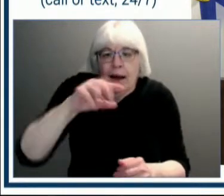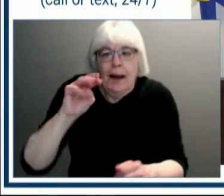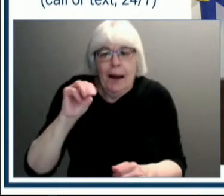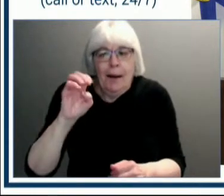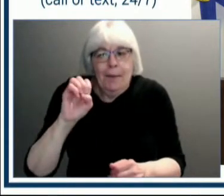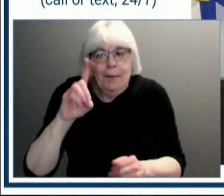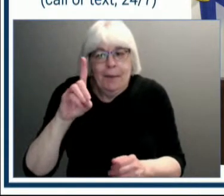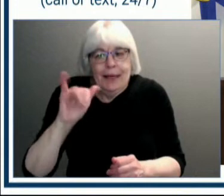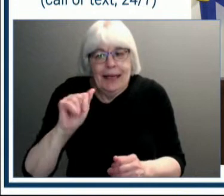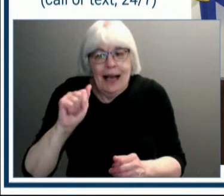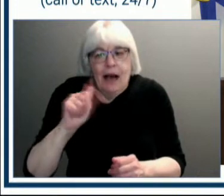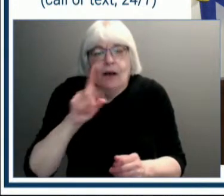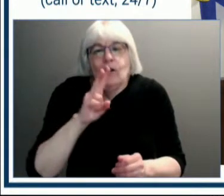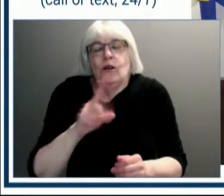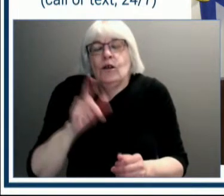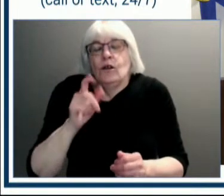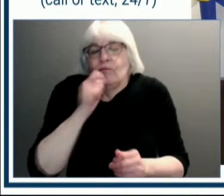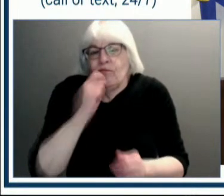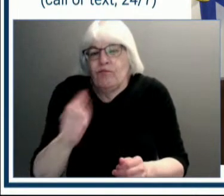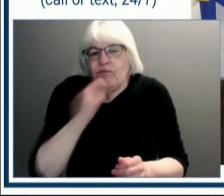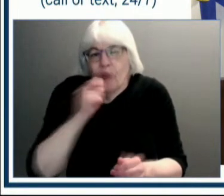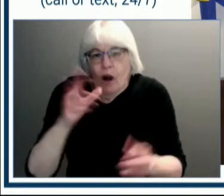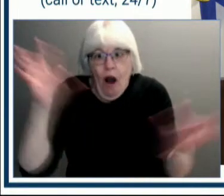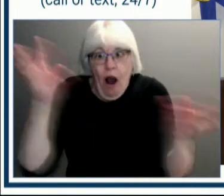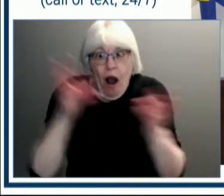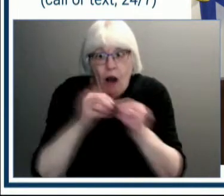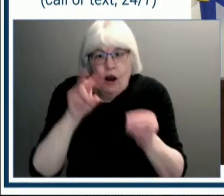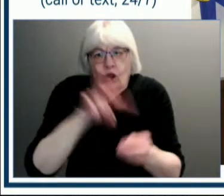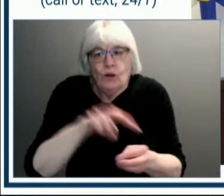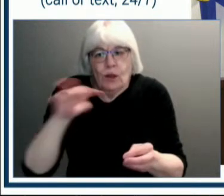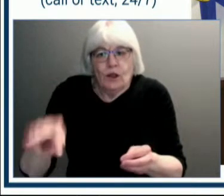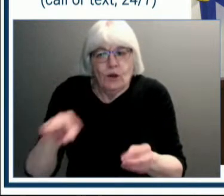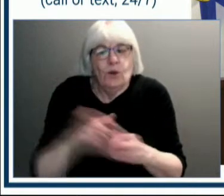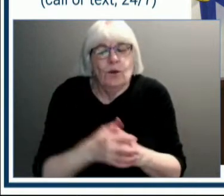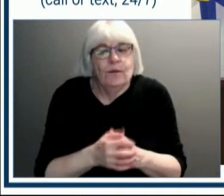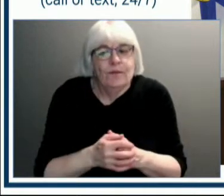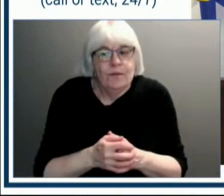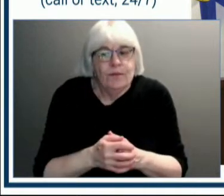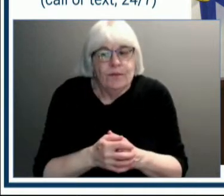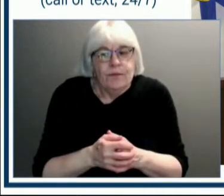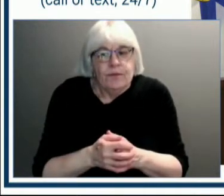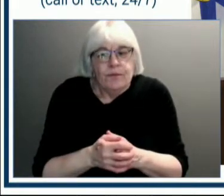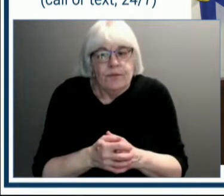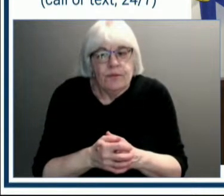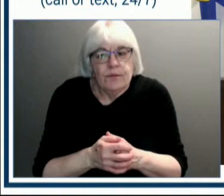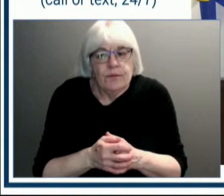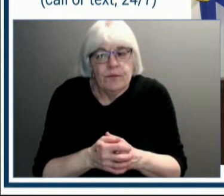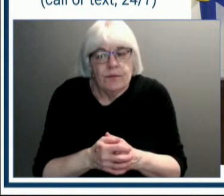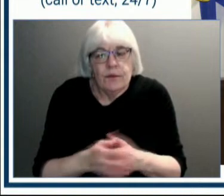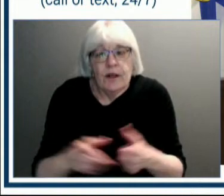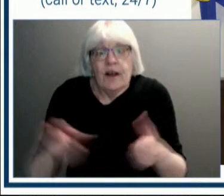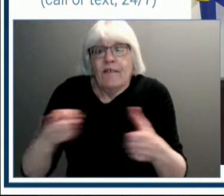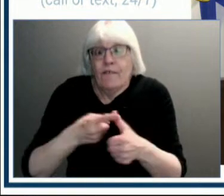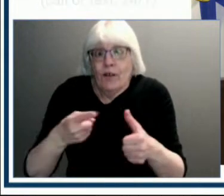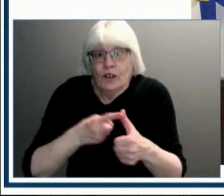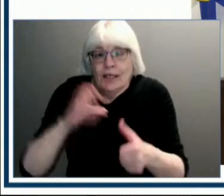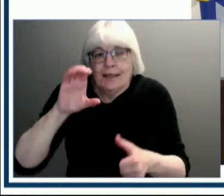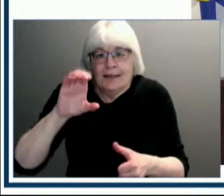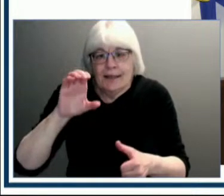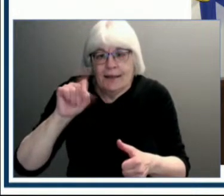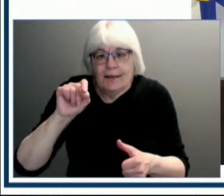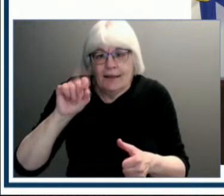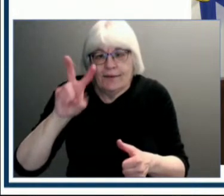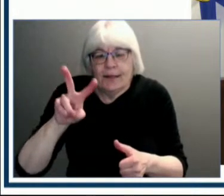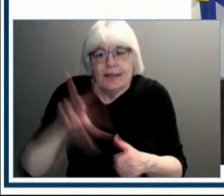many questions as we can. We will start with Natasha Pace from CTV. Go ahead, Natasha. Thank you very